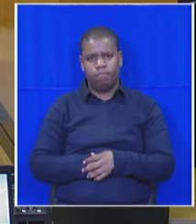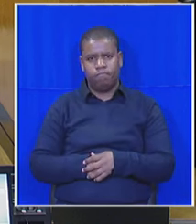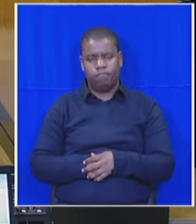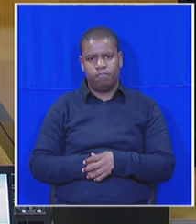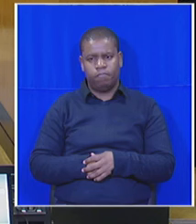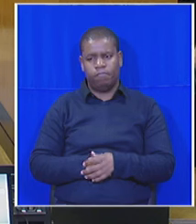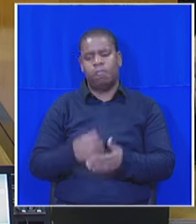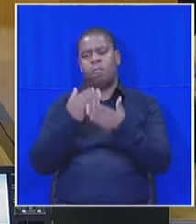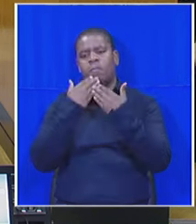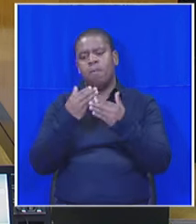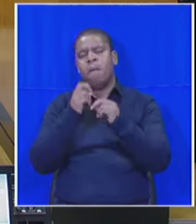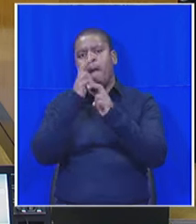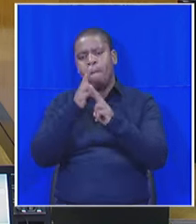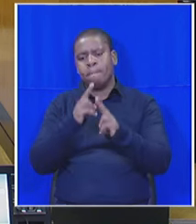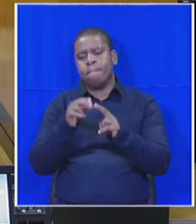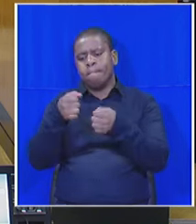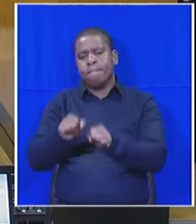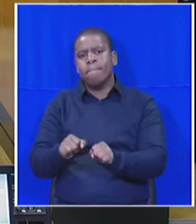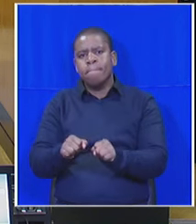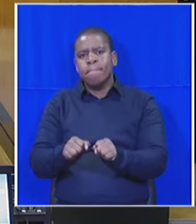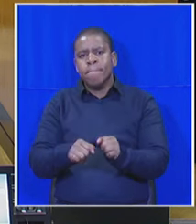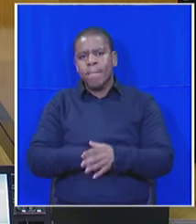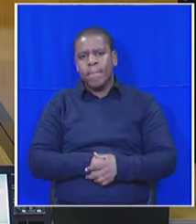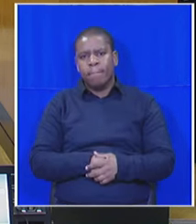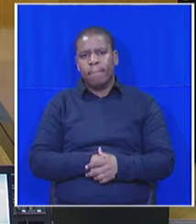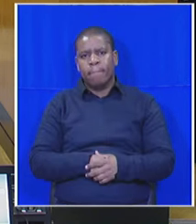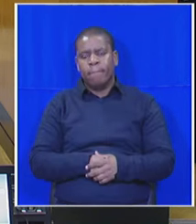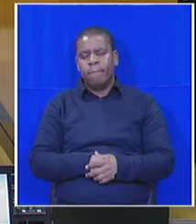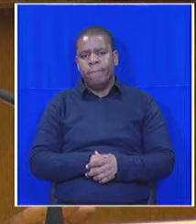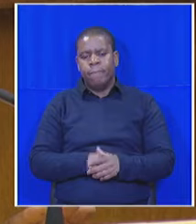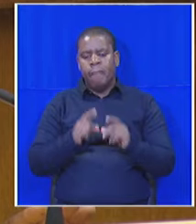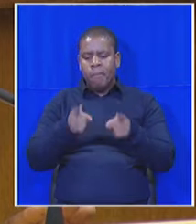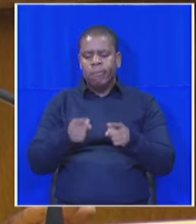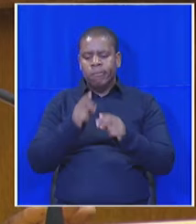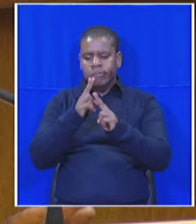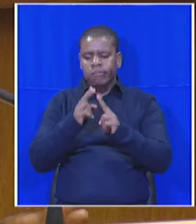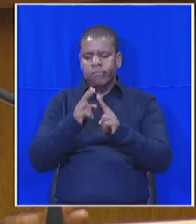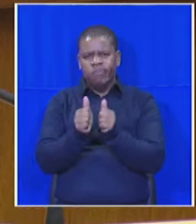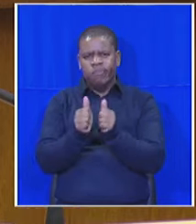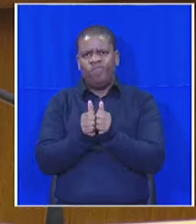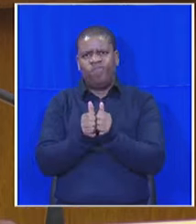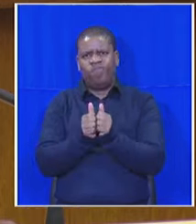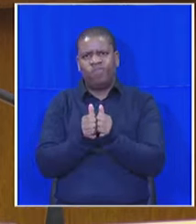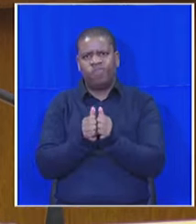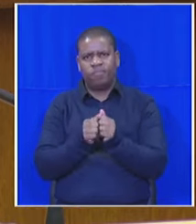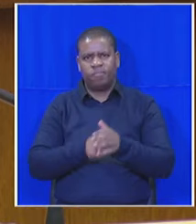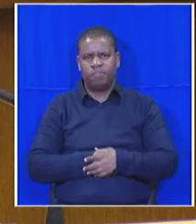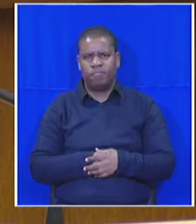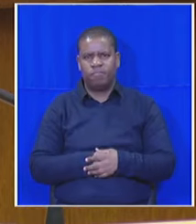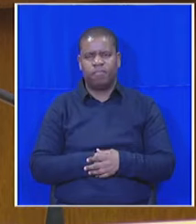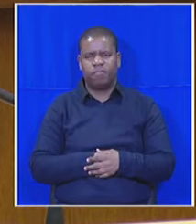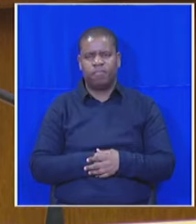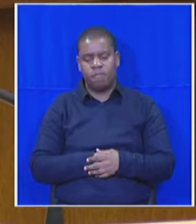Thank you, Honourable Chairperson. Order, honourable members. Geachte meneer